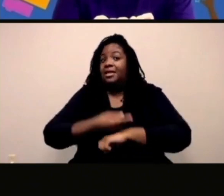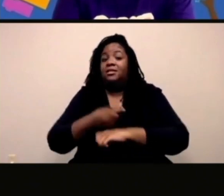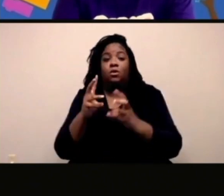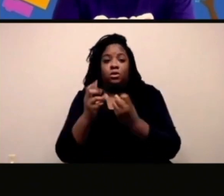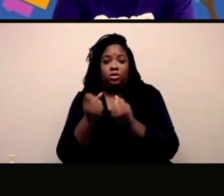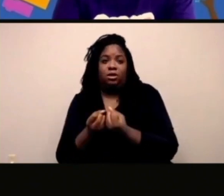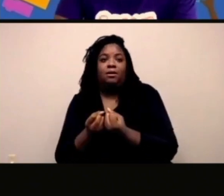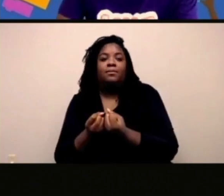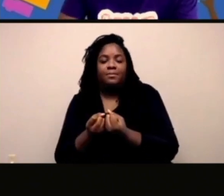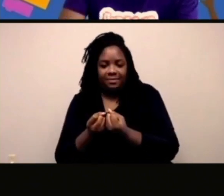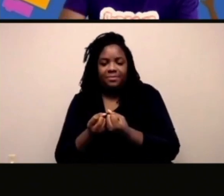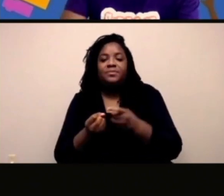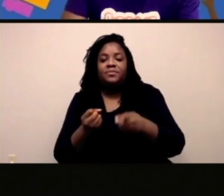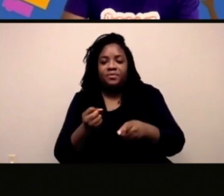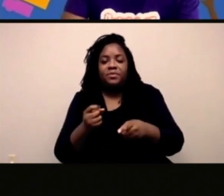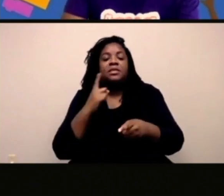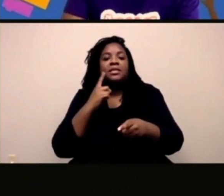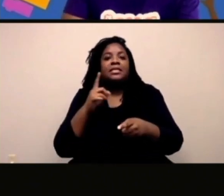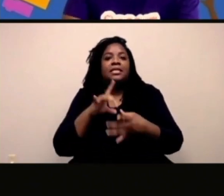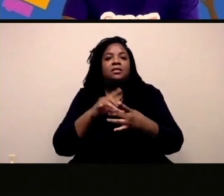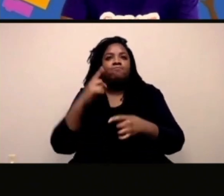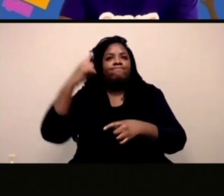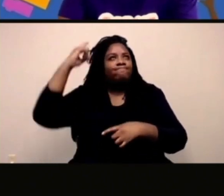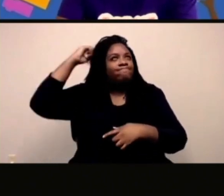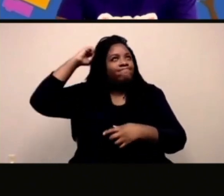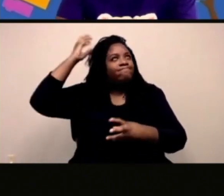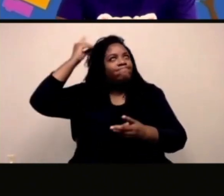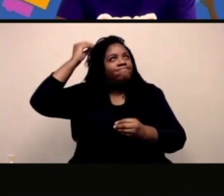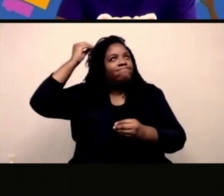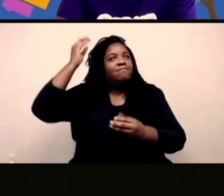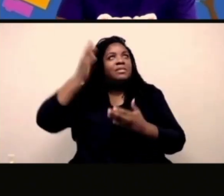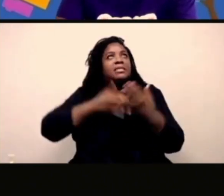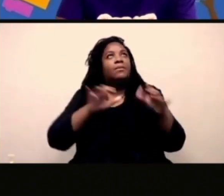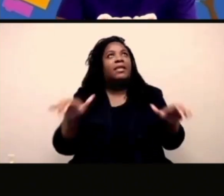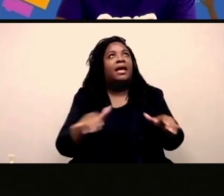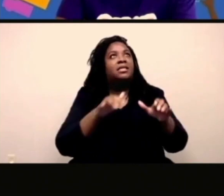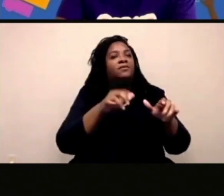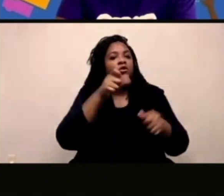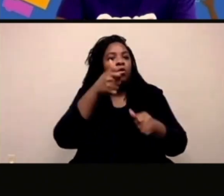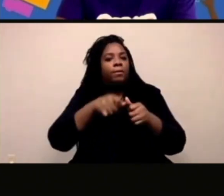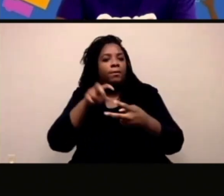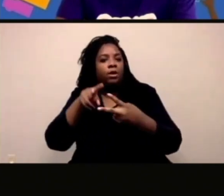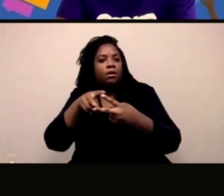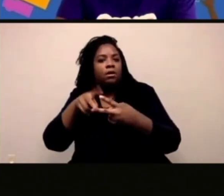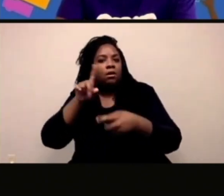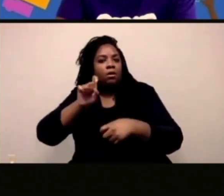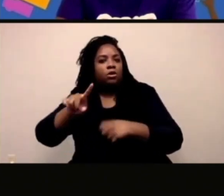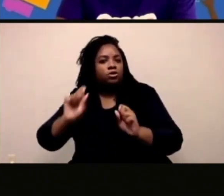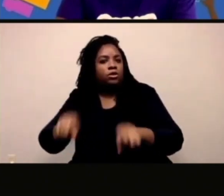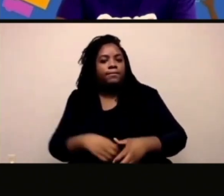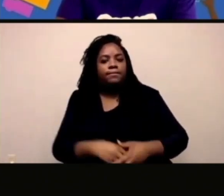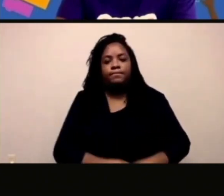way, keep it in the back of your mind as we go through some of these activities.